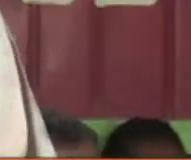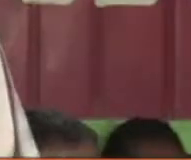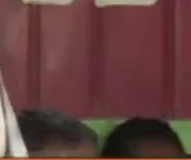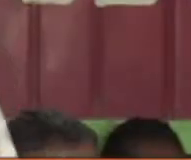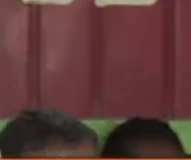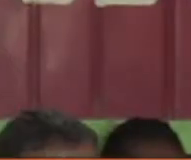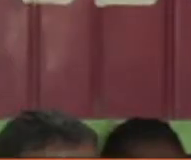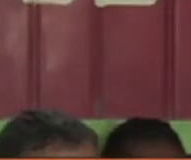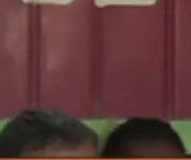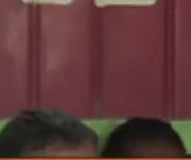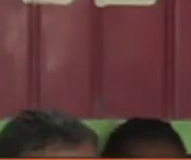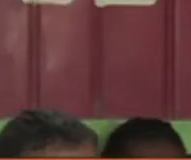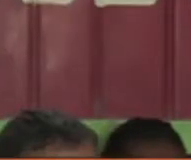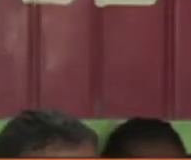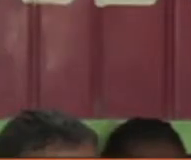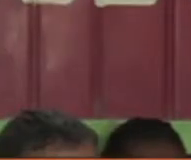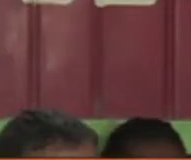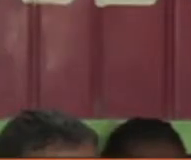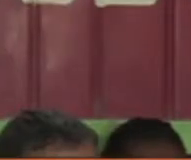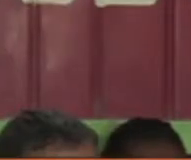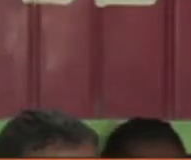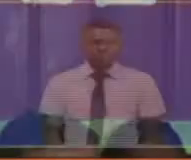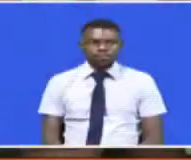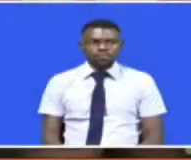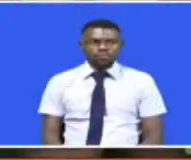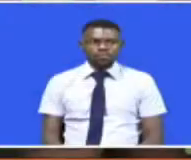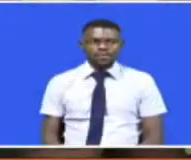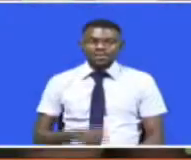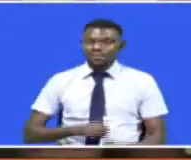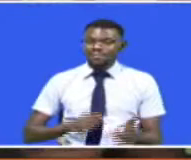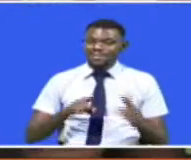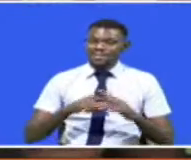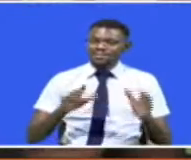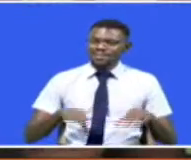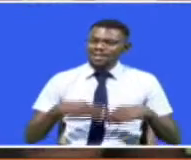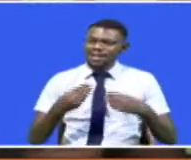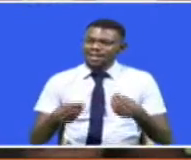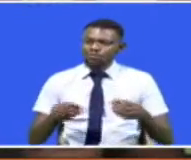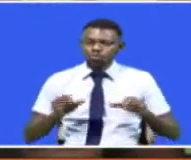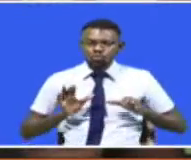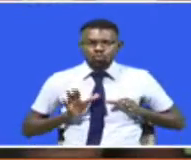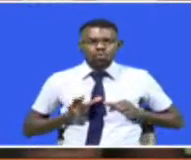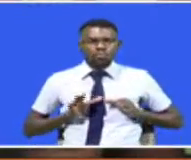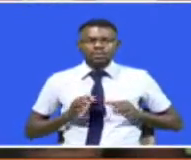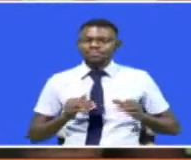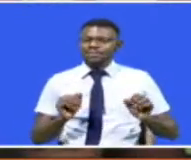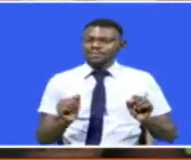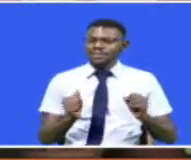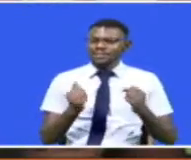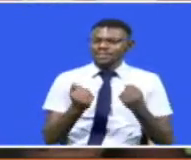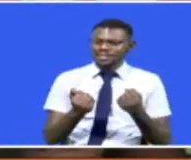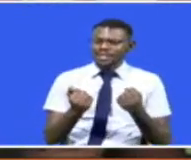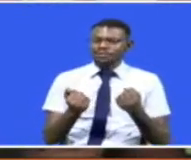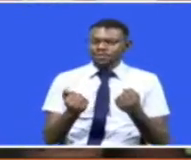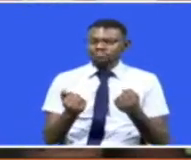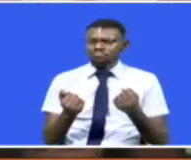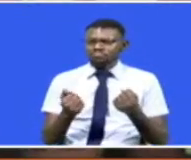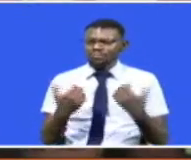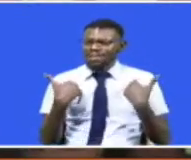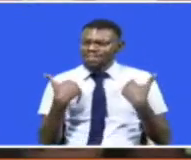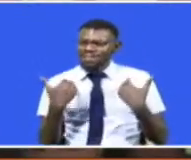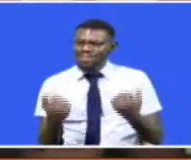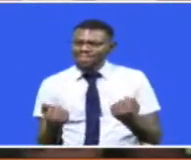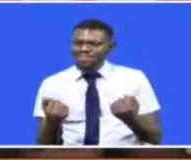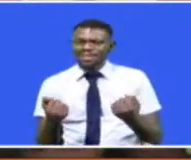The central vision from the beginning was to give mothers a dignified, safe, free and healthy